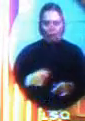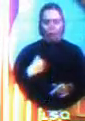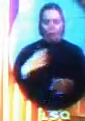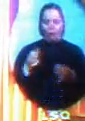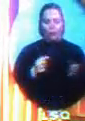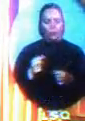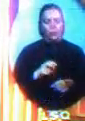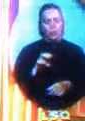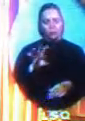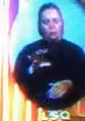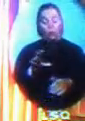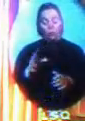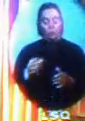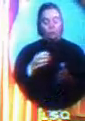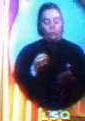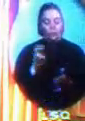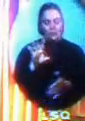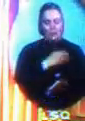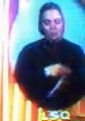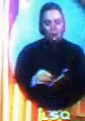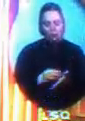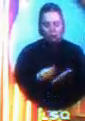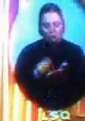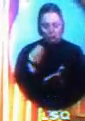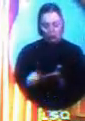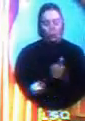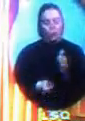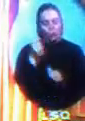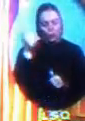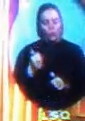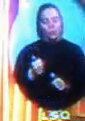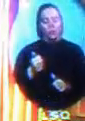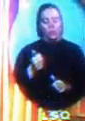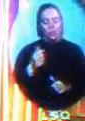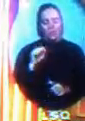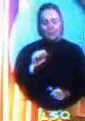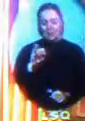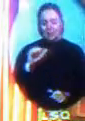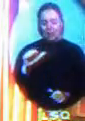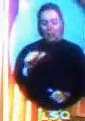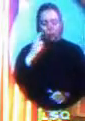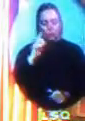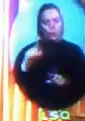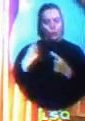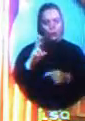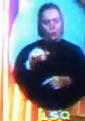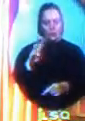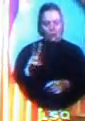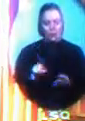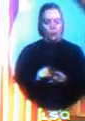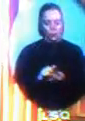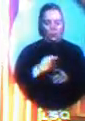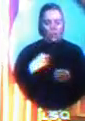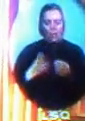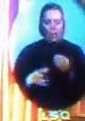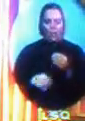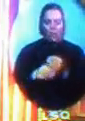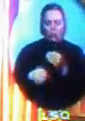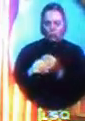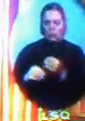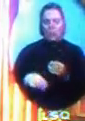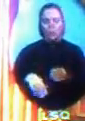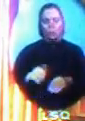$75 million in the CFIA. Since 2006, we have added to the number of inspectors